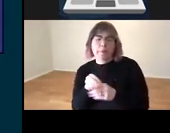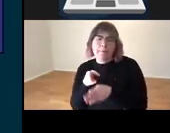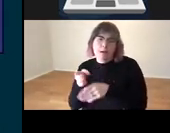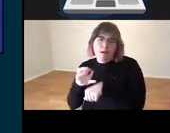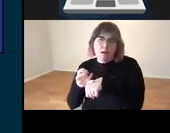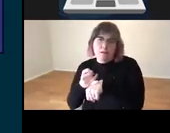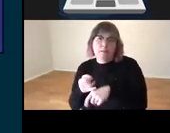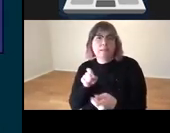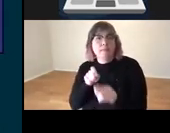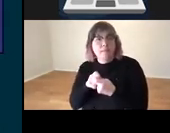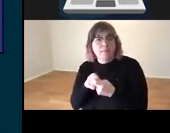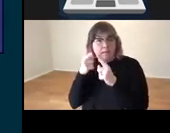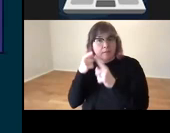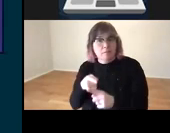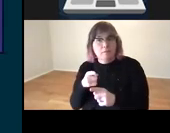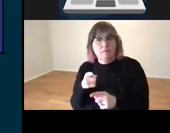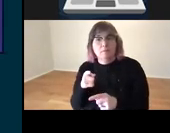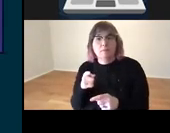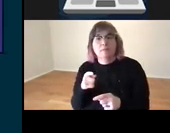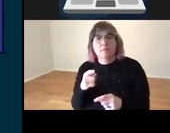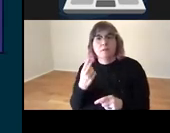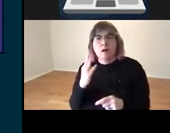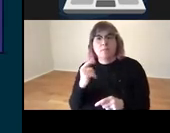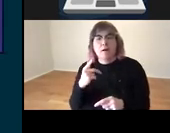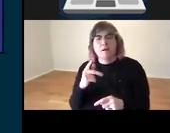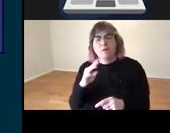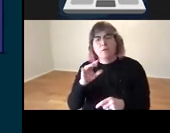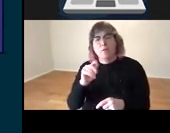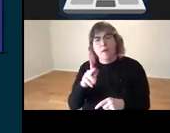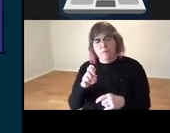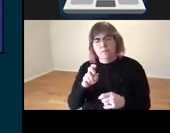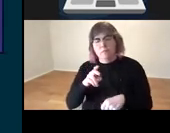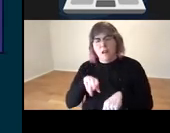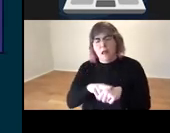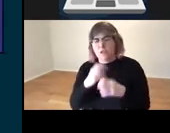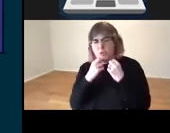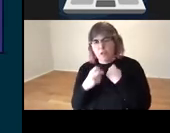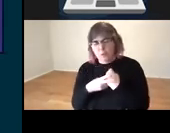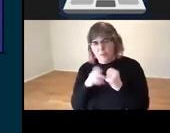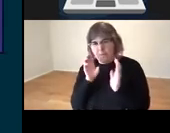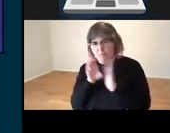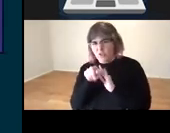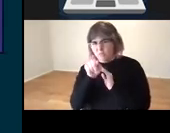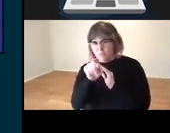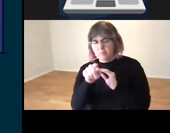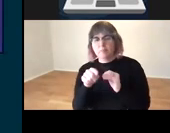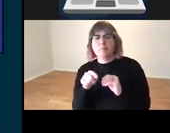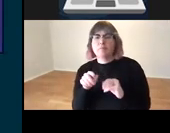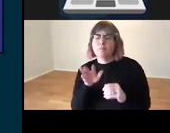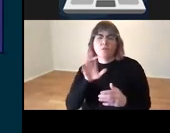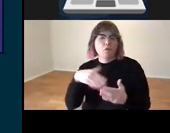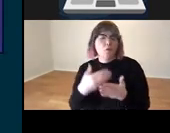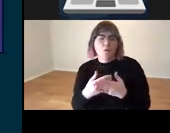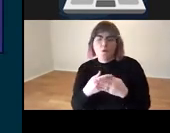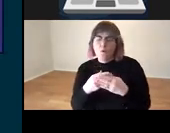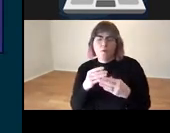and specifically within the Hawaiian Islands Humpback Whale National Marine Sanctuary, which is pictured here. So it doesn't encompass the entirety of